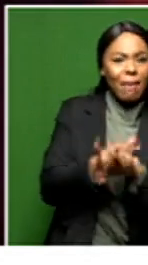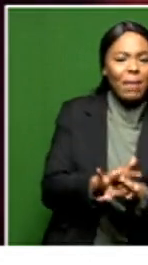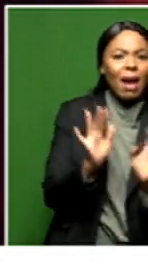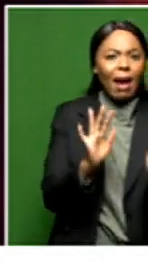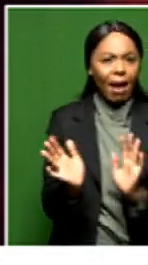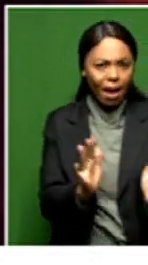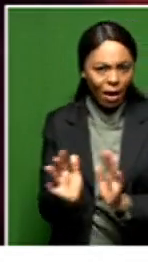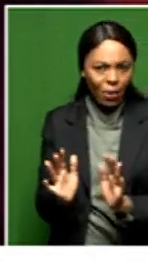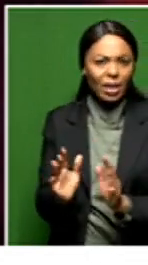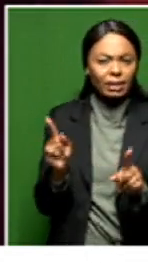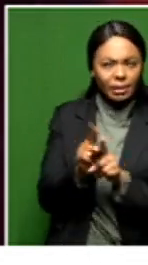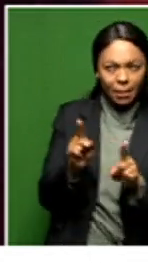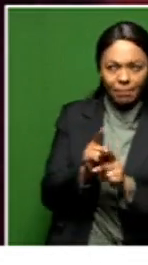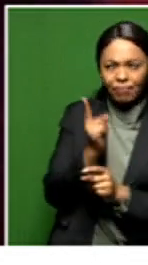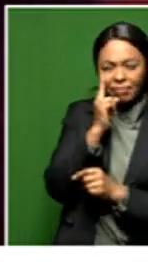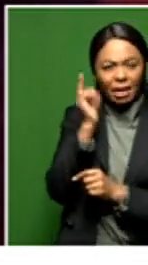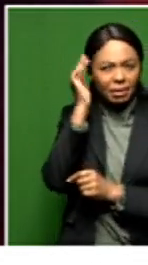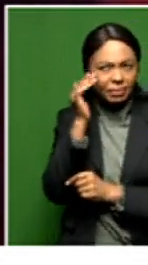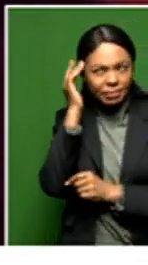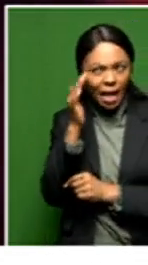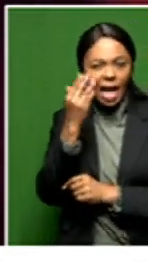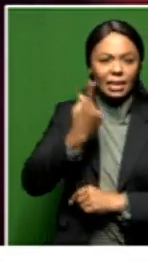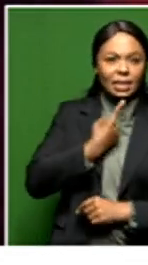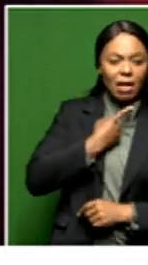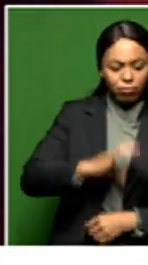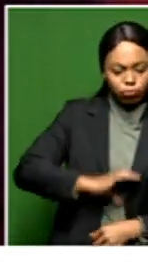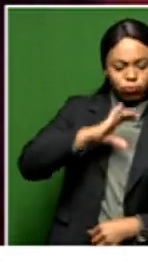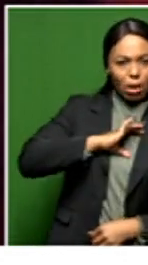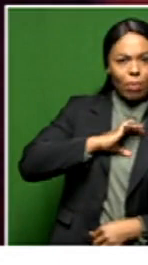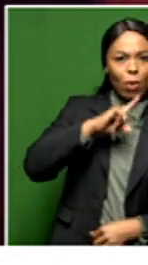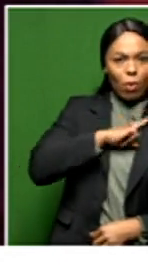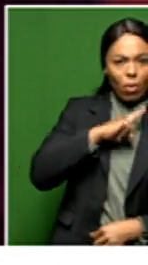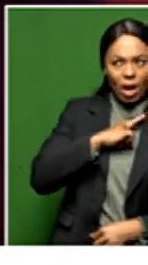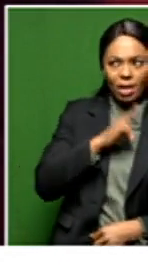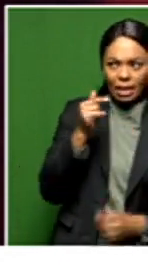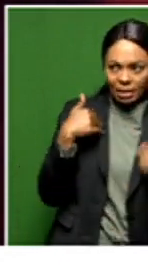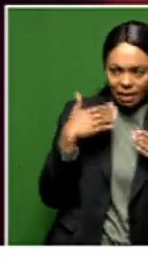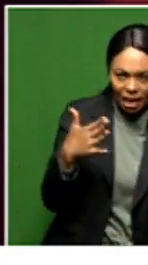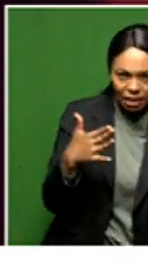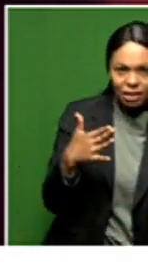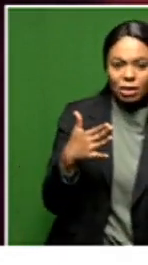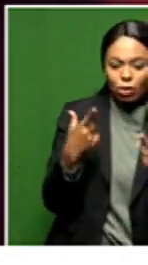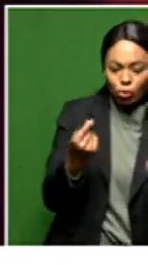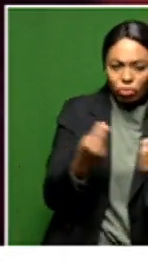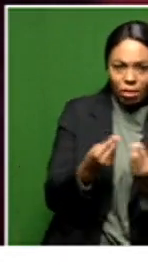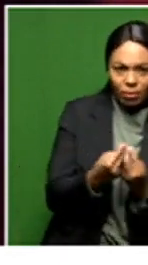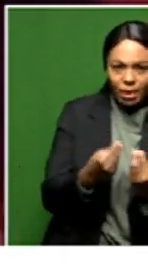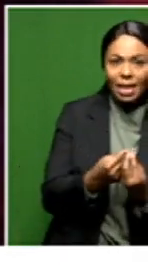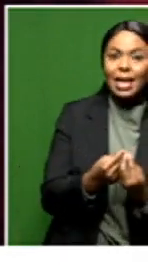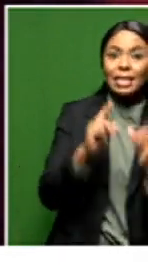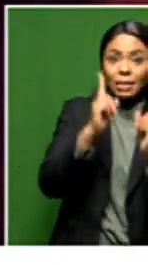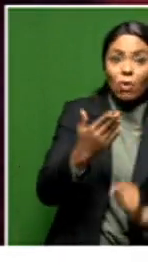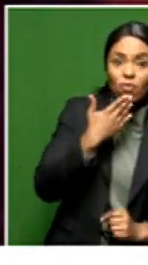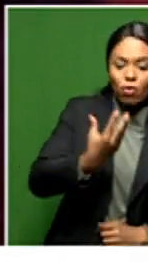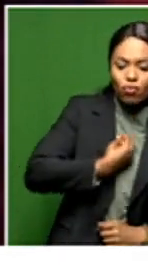depletion. But we then said, how do we look at things like self-esteem, because those things start to erode, especially with the youth, their potential or